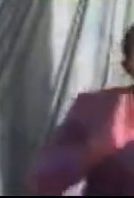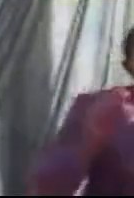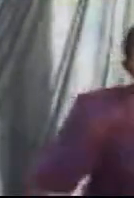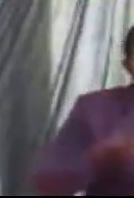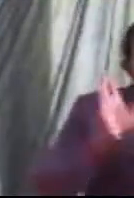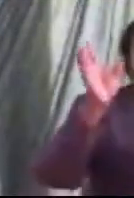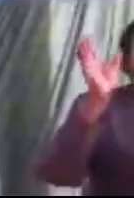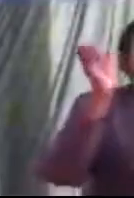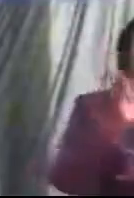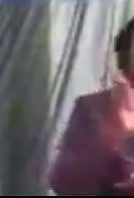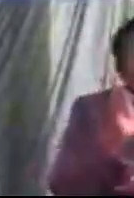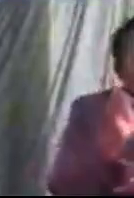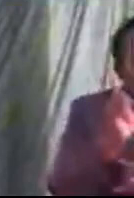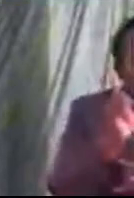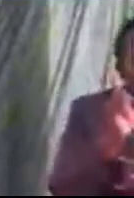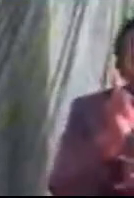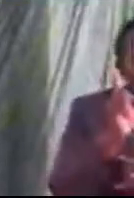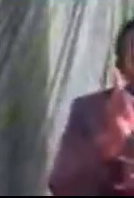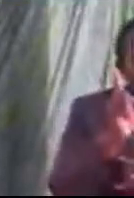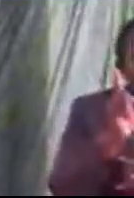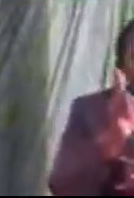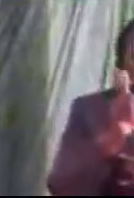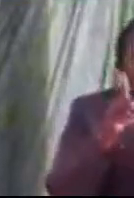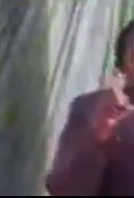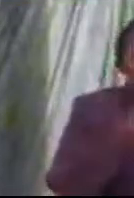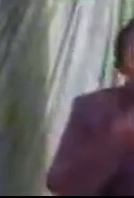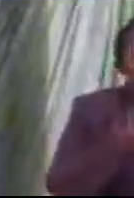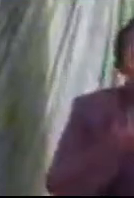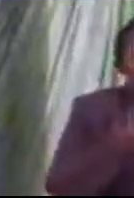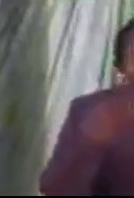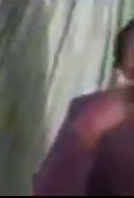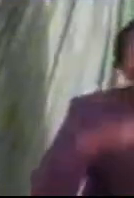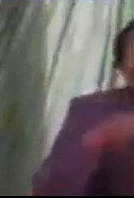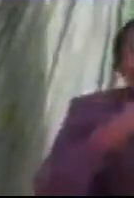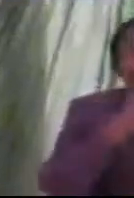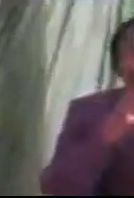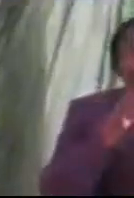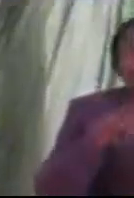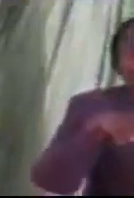wasn't plotters. Oh, not it plotters, was, but yes. People who are... Certainly not plotters. Yes.